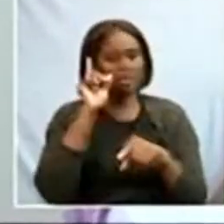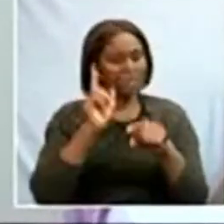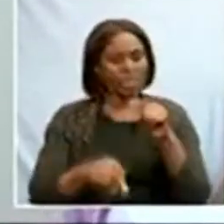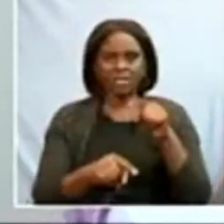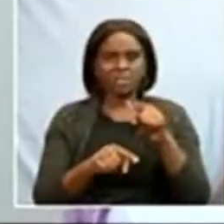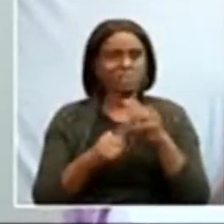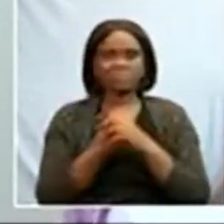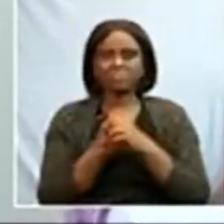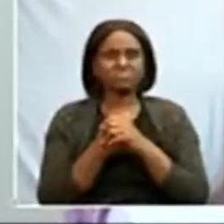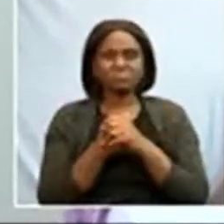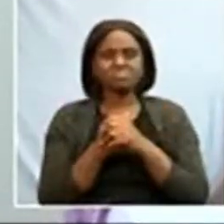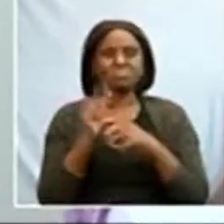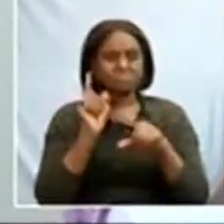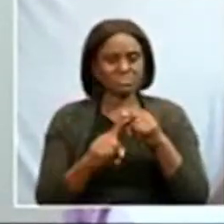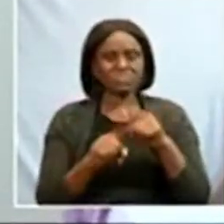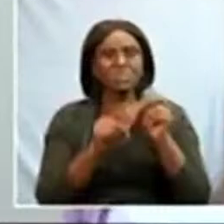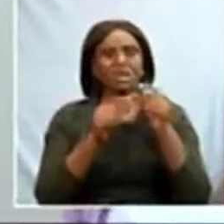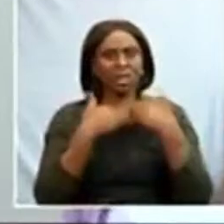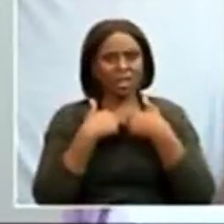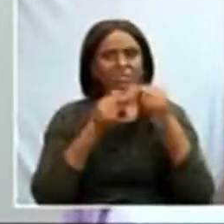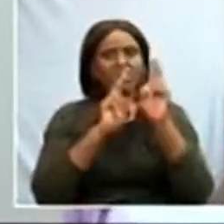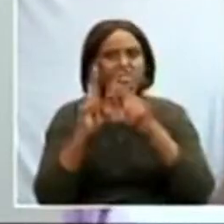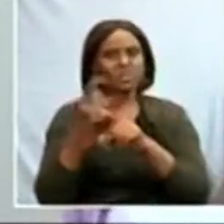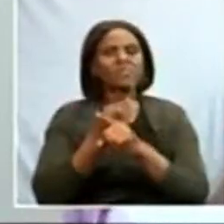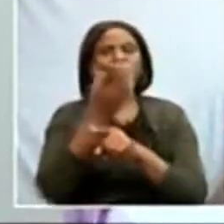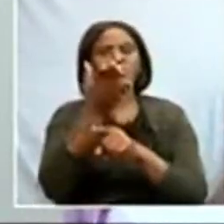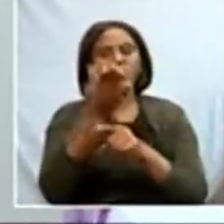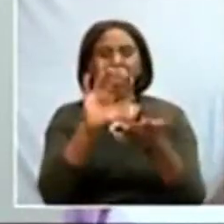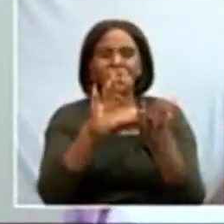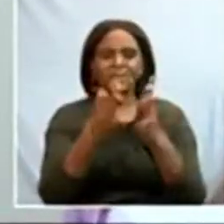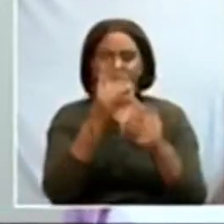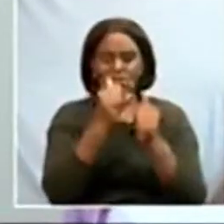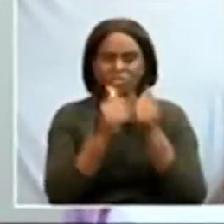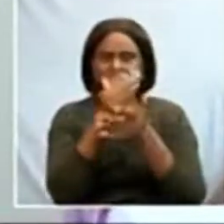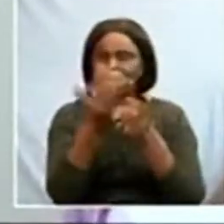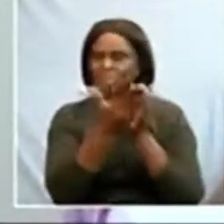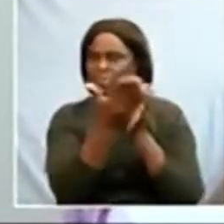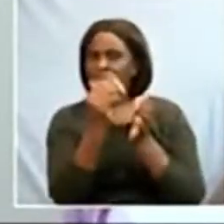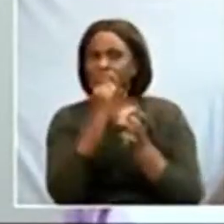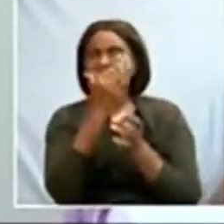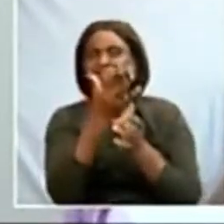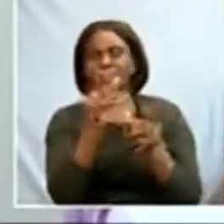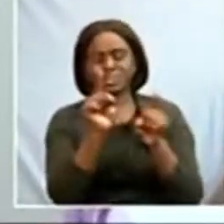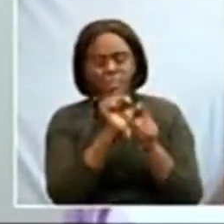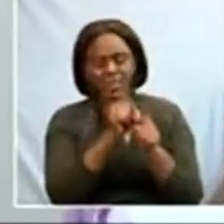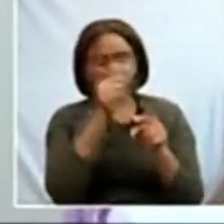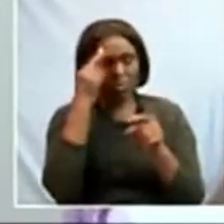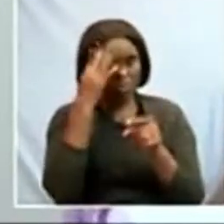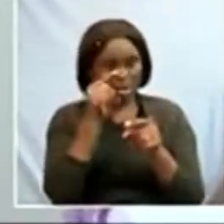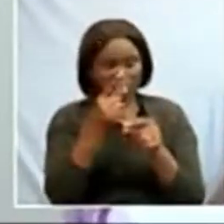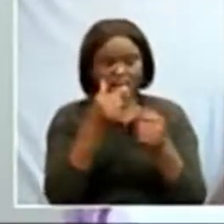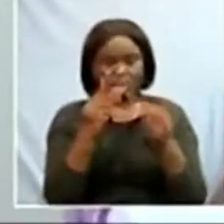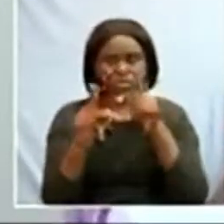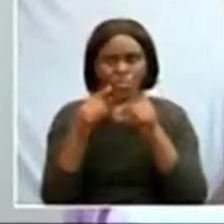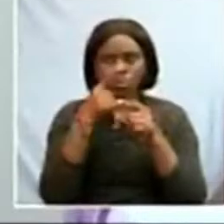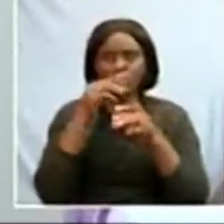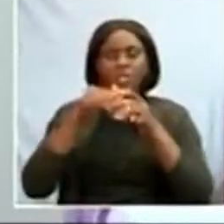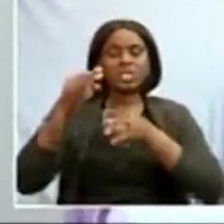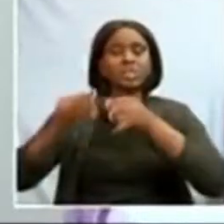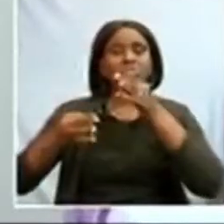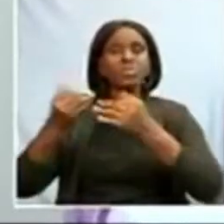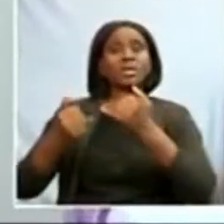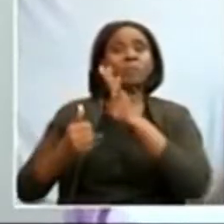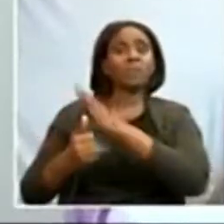get the answers from you, partially because some of you are not there, and this is the reason as to why we have people that are in court right